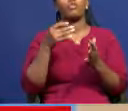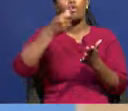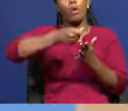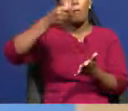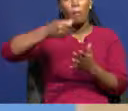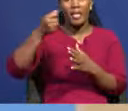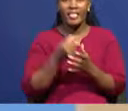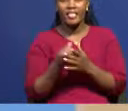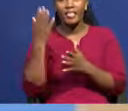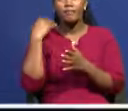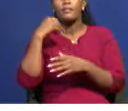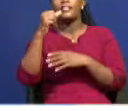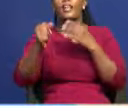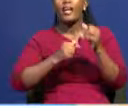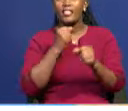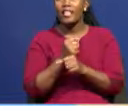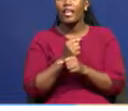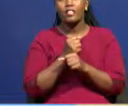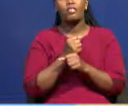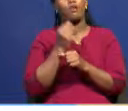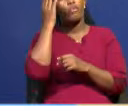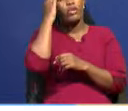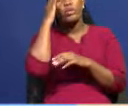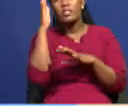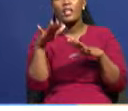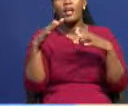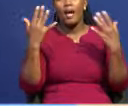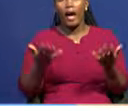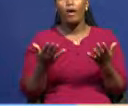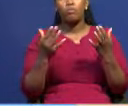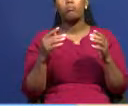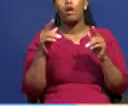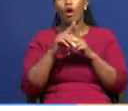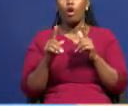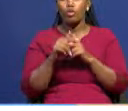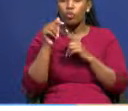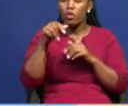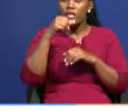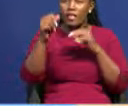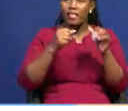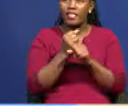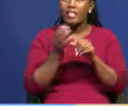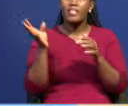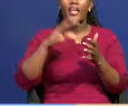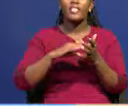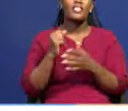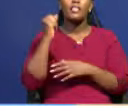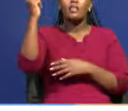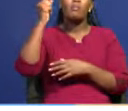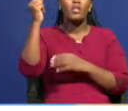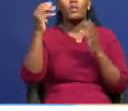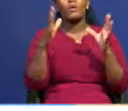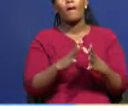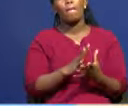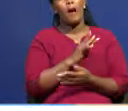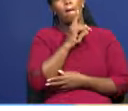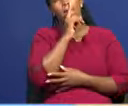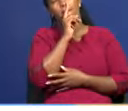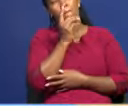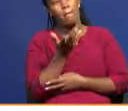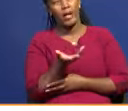we saw how emotive it was. This time around, we've seen the political class quiet about it.